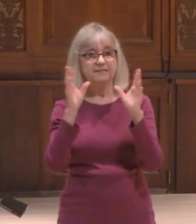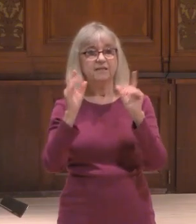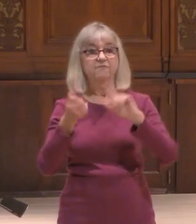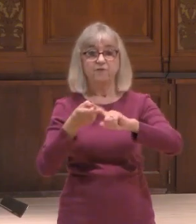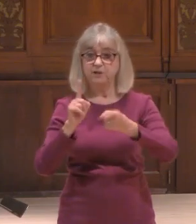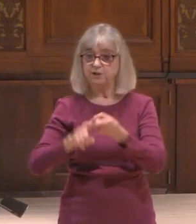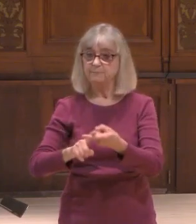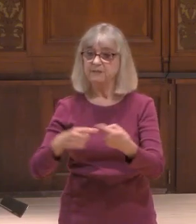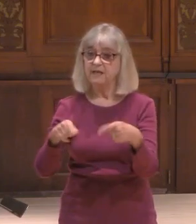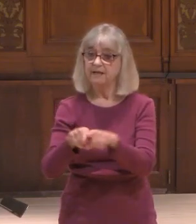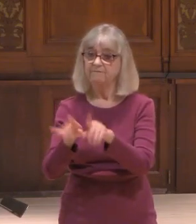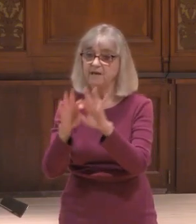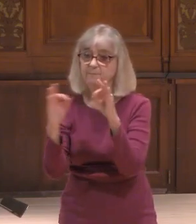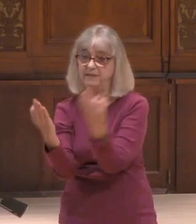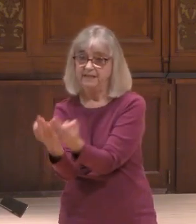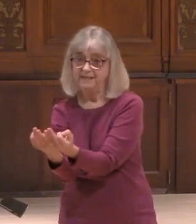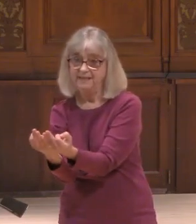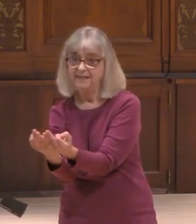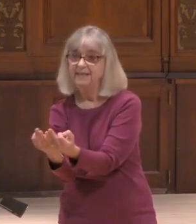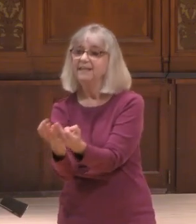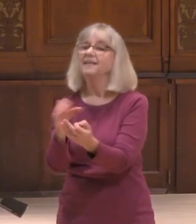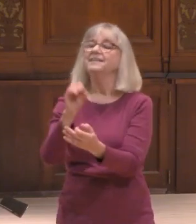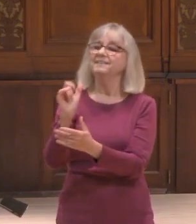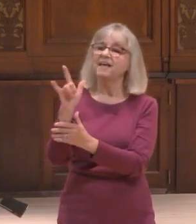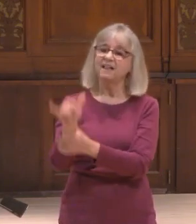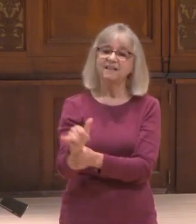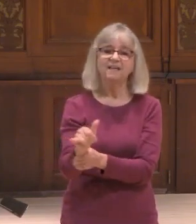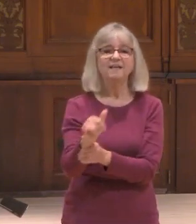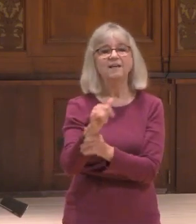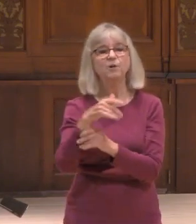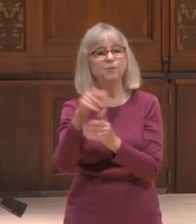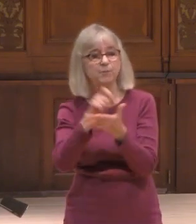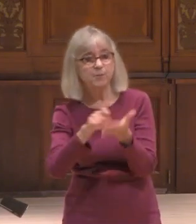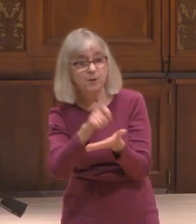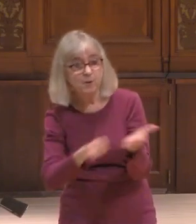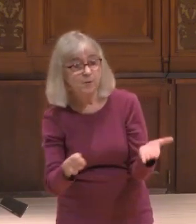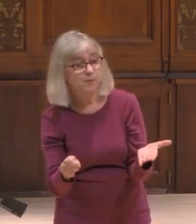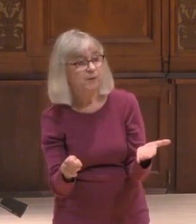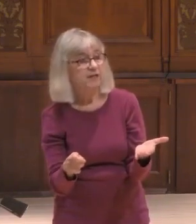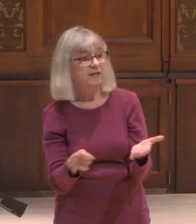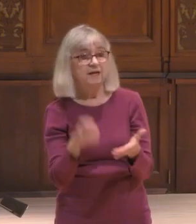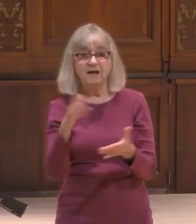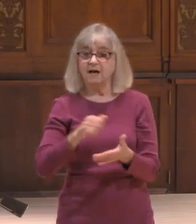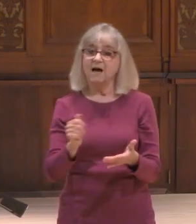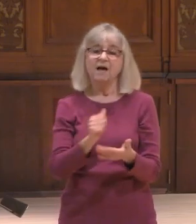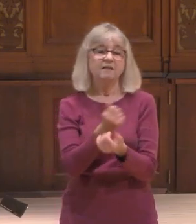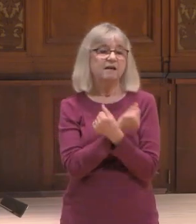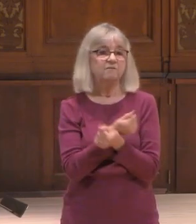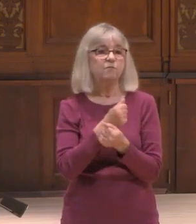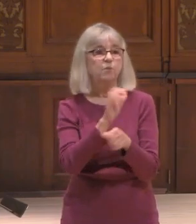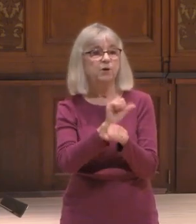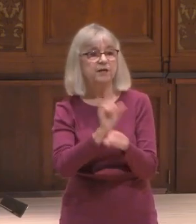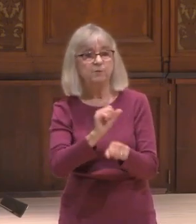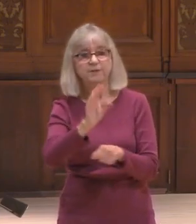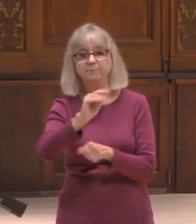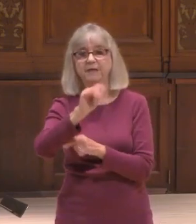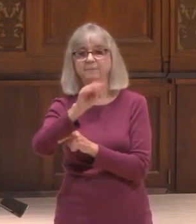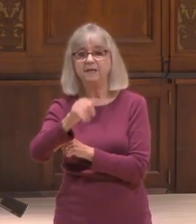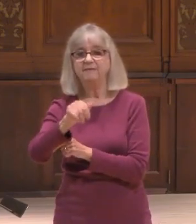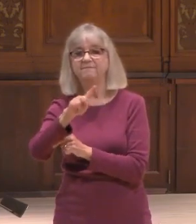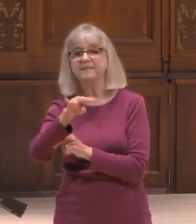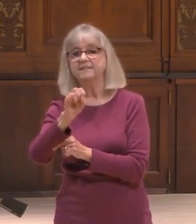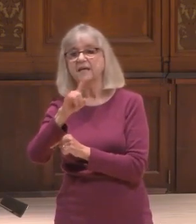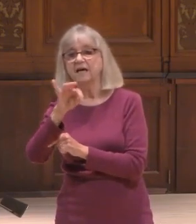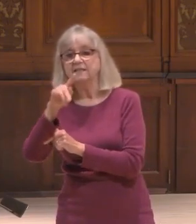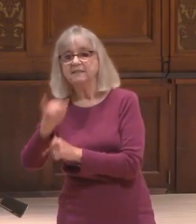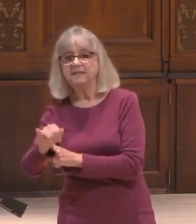family." Sally Partner wrote, "All the wonderful times working with Mimi Visconti Youngman on religious ed